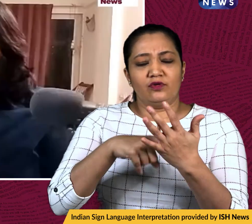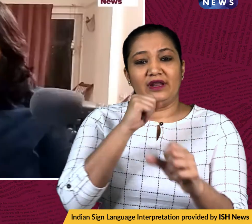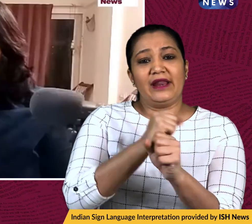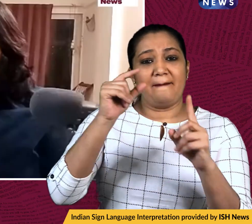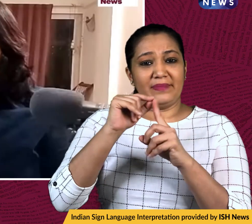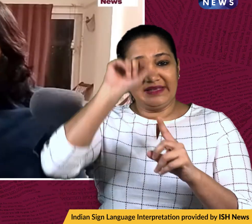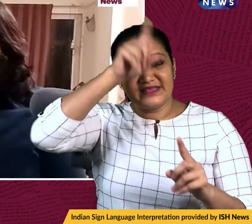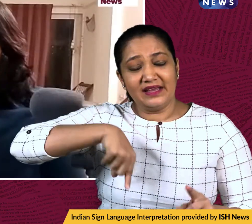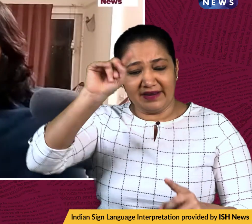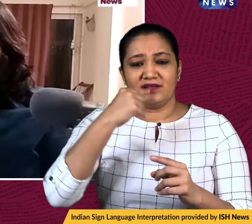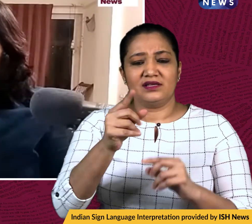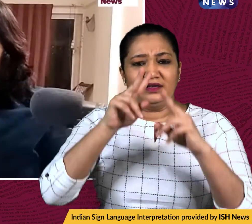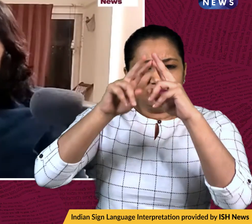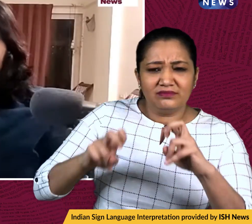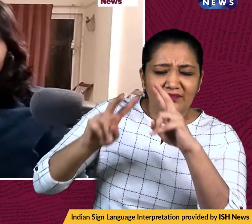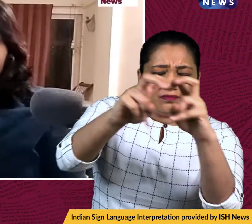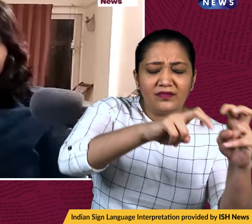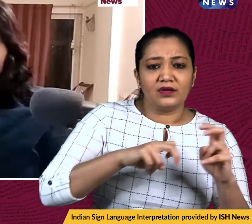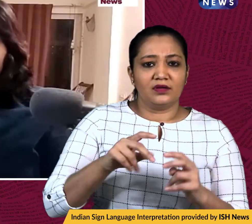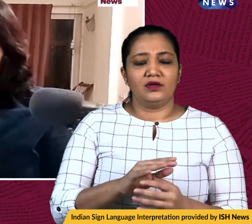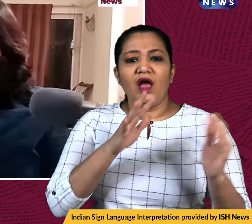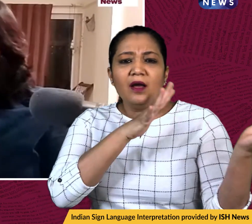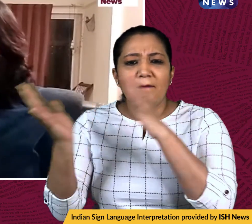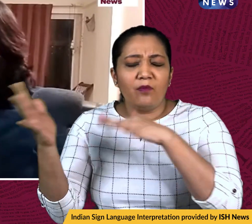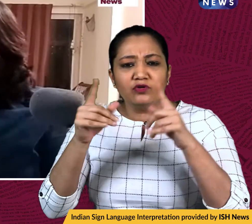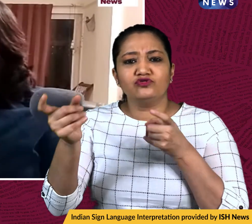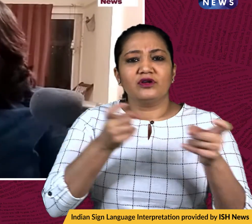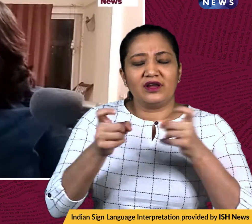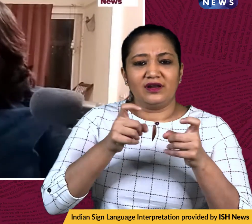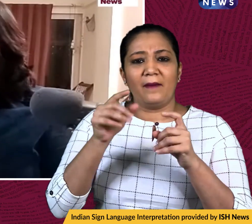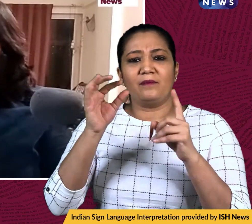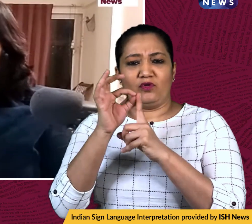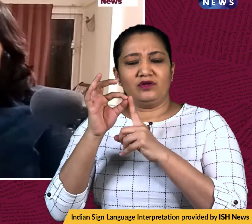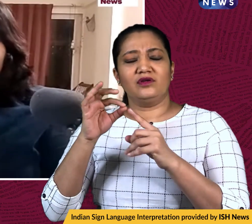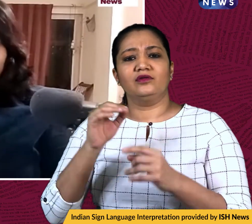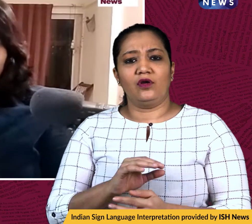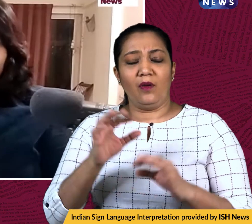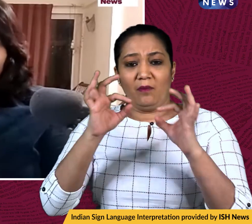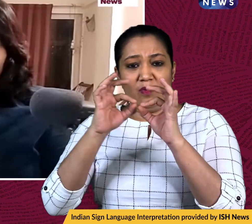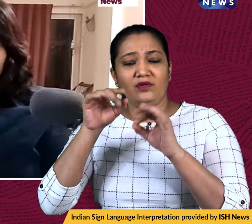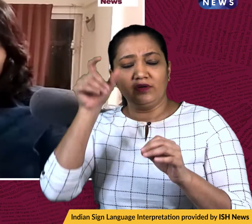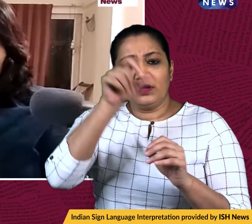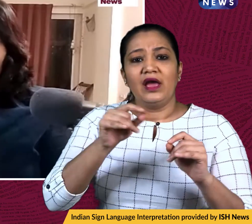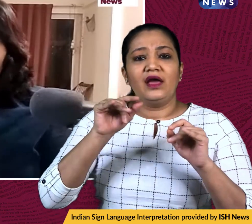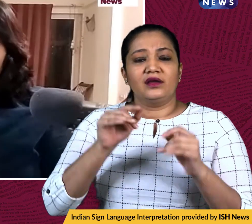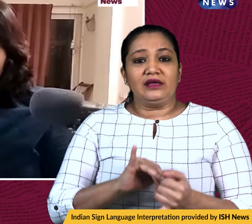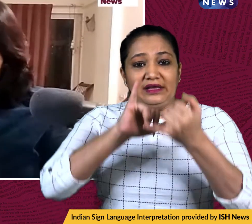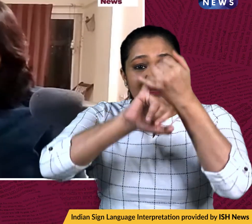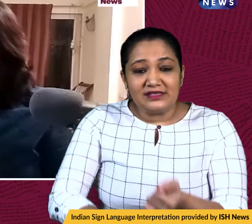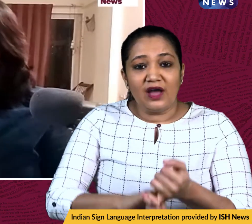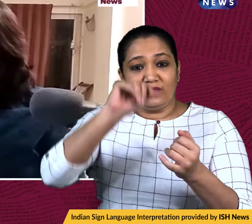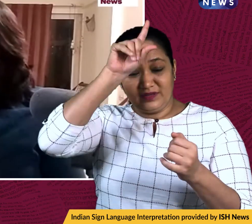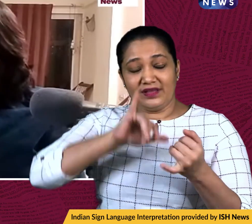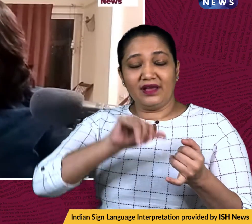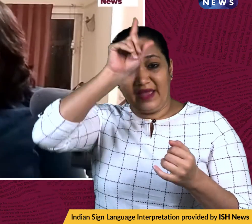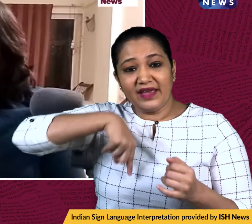by Greenpeace India analyzing the Central Pollution Control Board, 10 major cities of